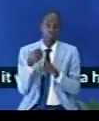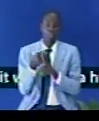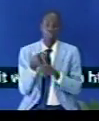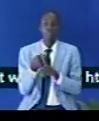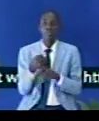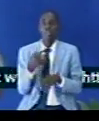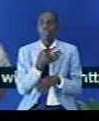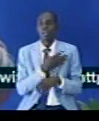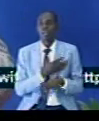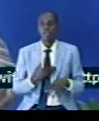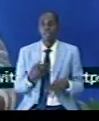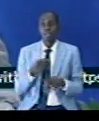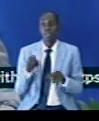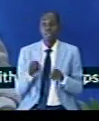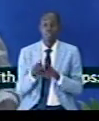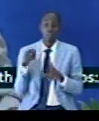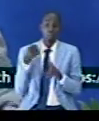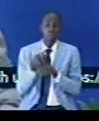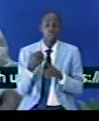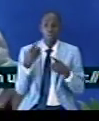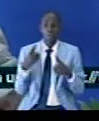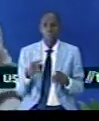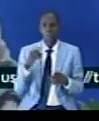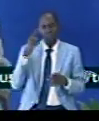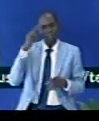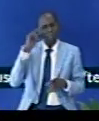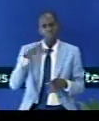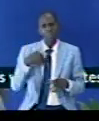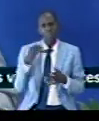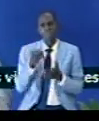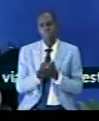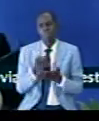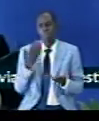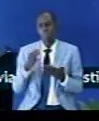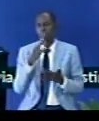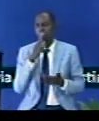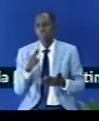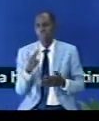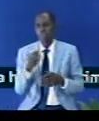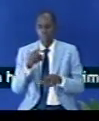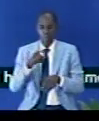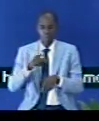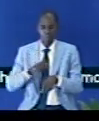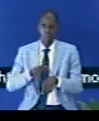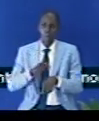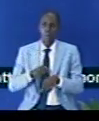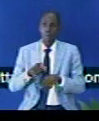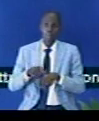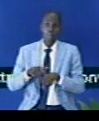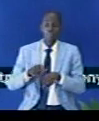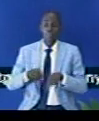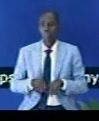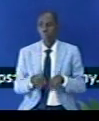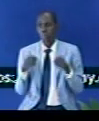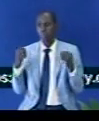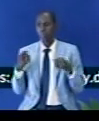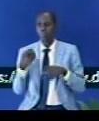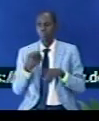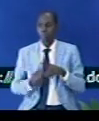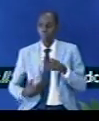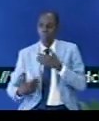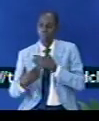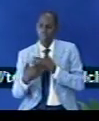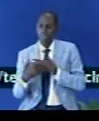boya egun kan ni leyin ati ese lati gba yen ese yen wa ndun